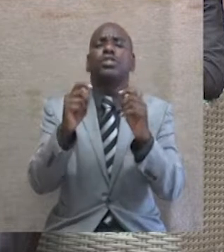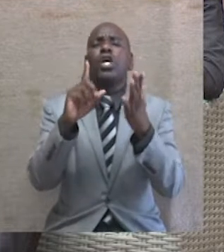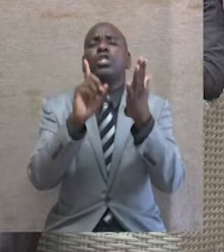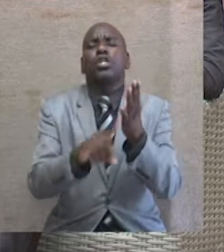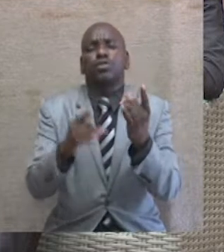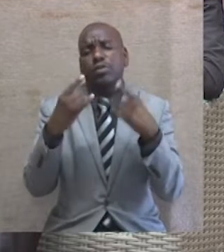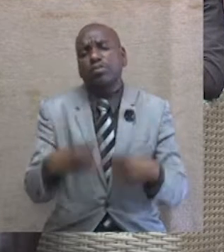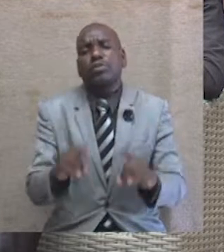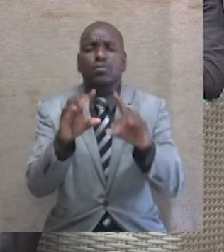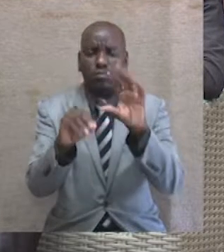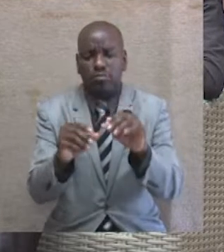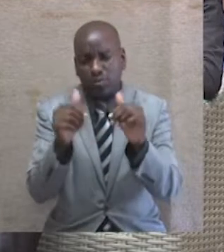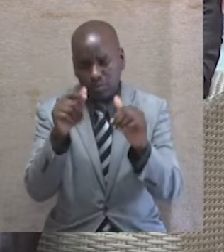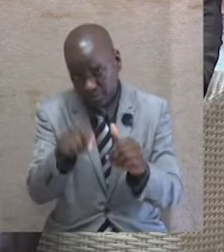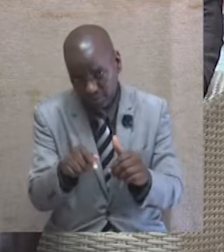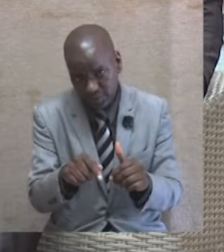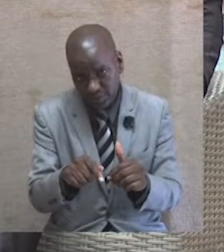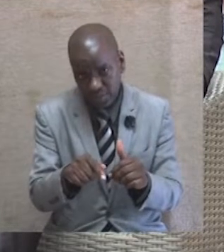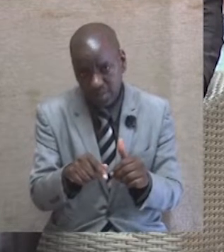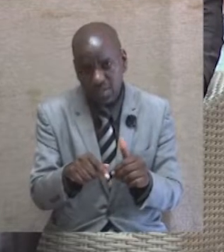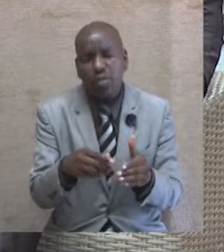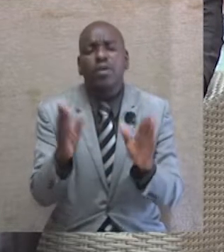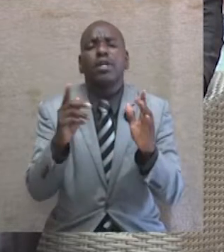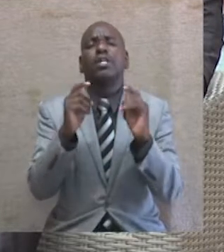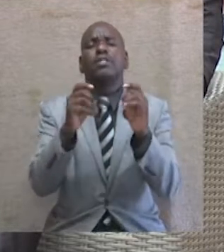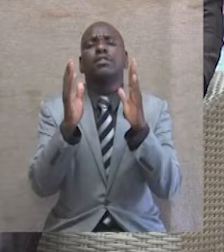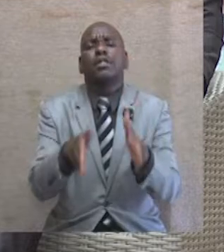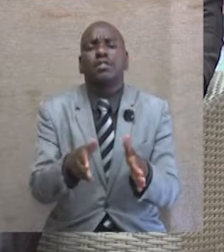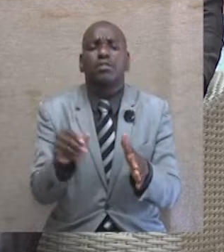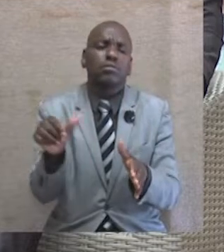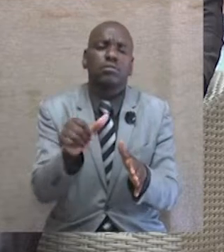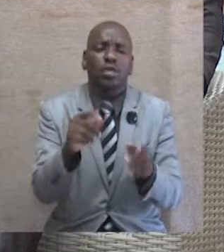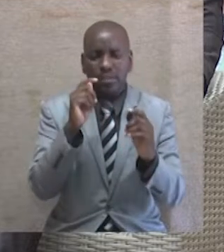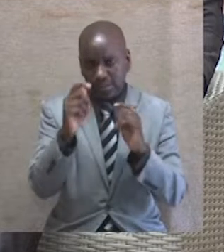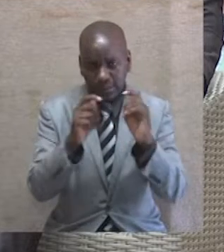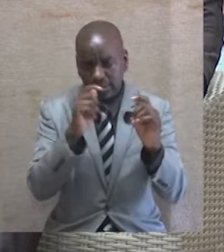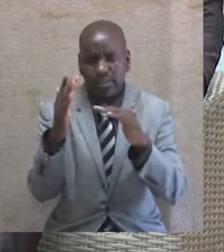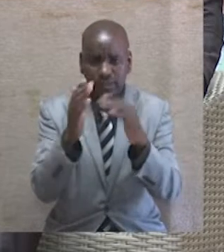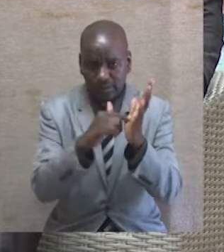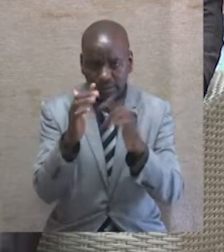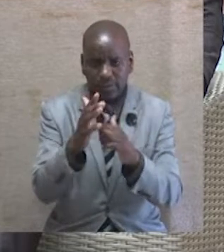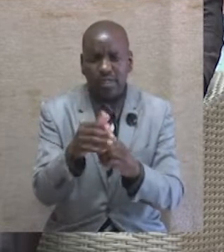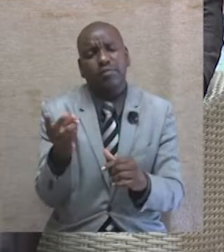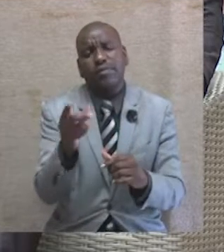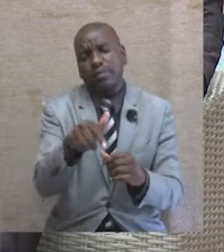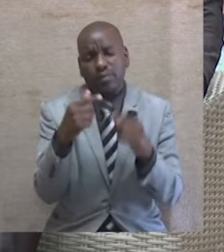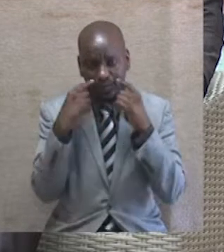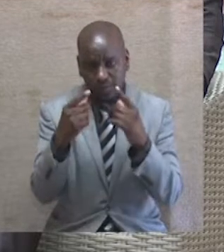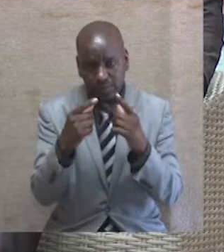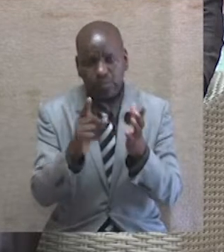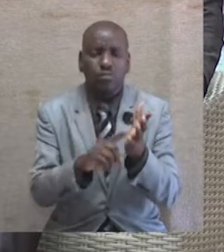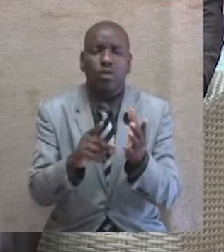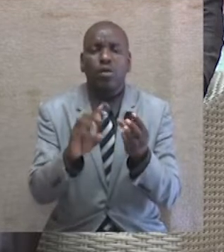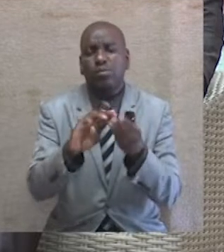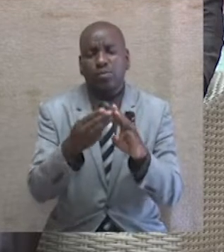the sexual reproductive health rights. I want to find out from you whether teachers in their teacher training curriculum are being trained about the issues to do with